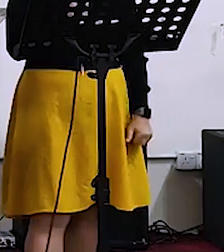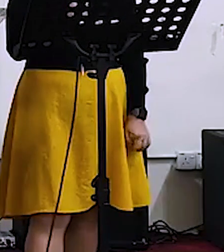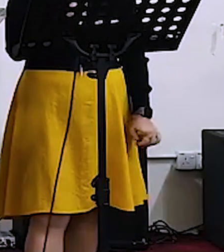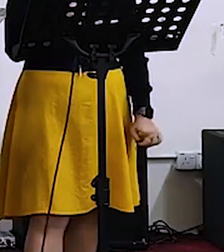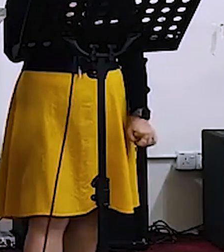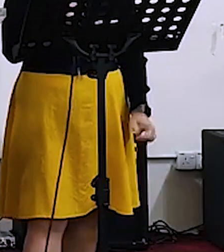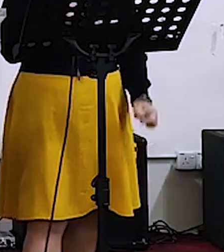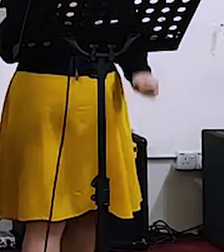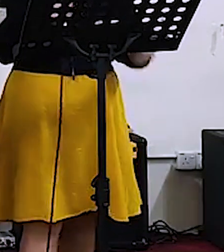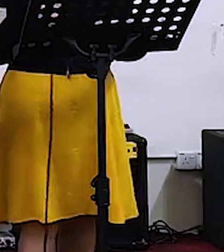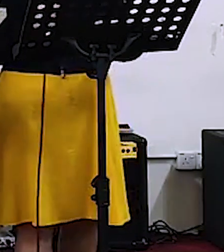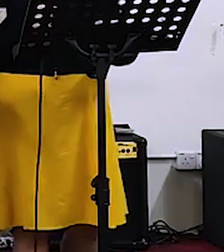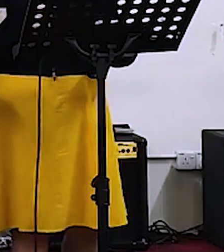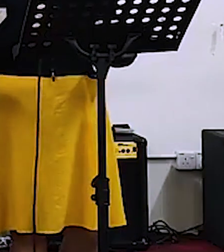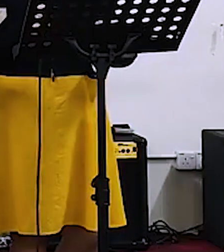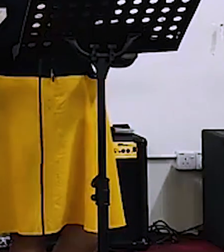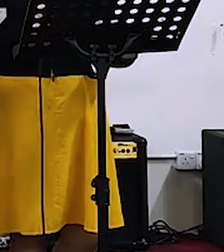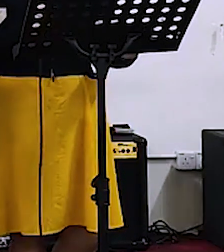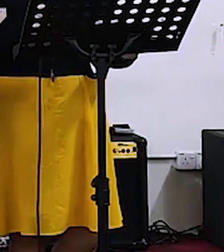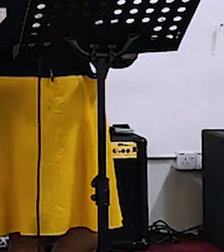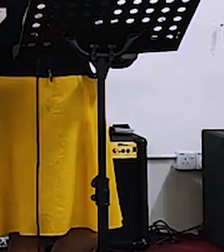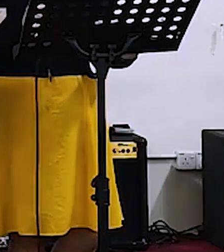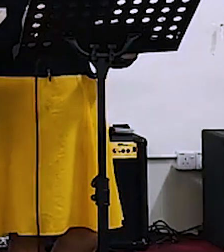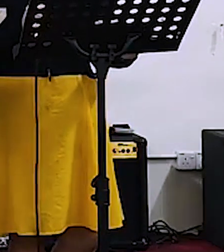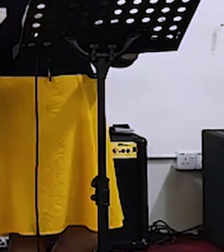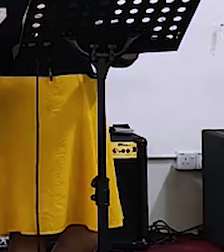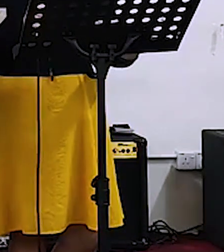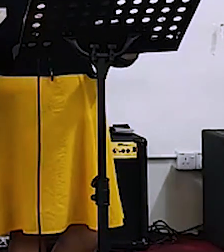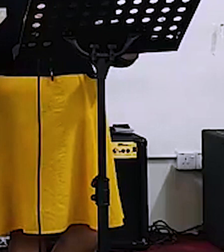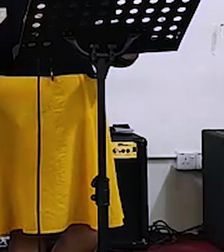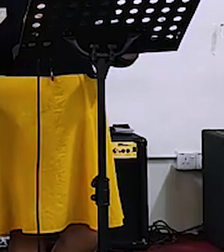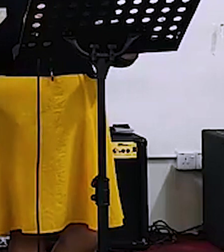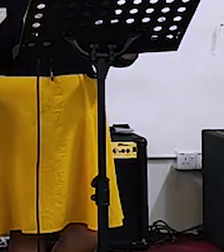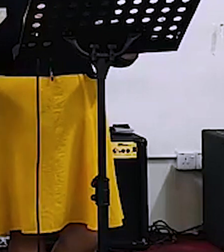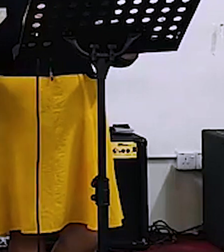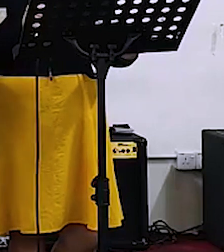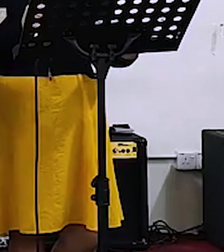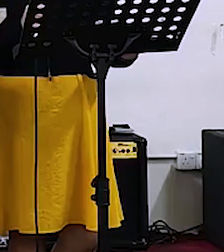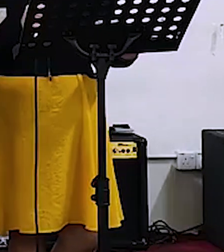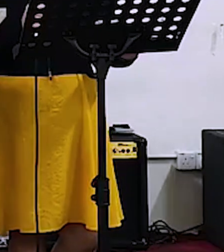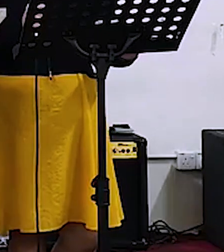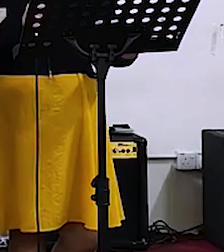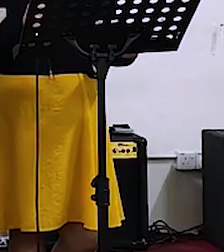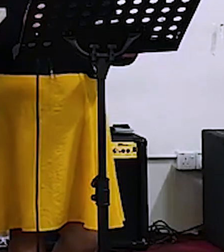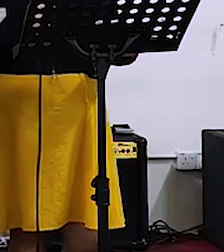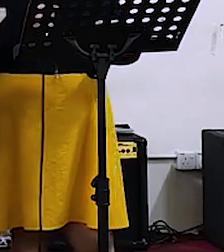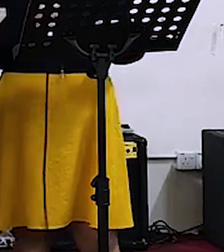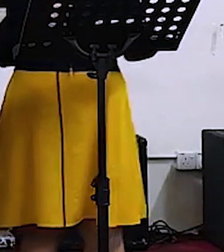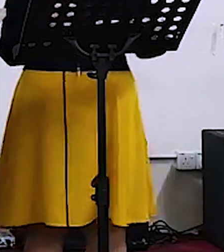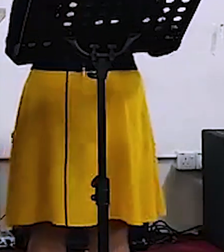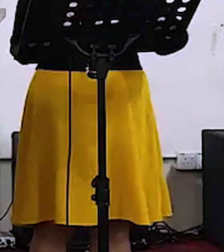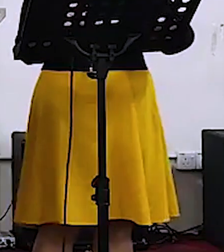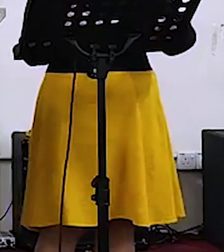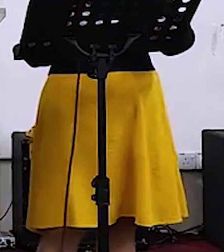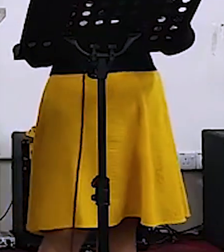little bit of emphasizing on this definition of grace and mercy this morning because as believers we tend to forget. We tend to forget